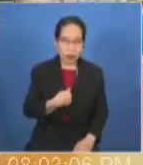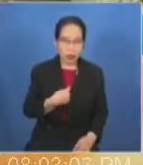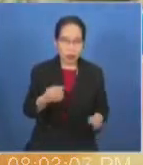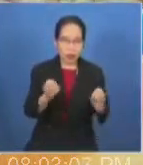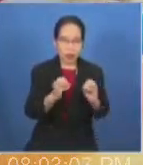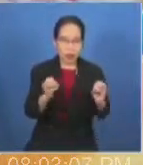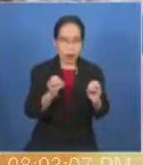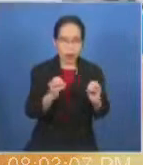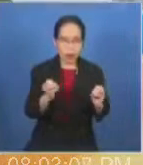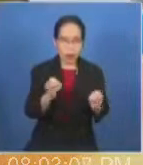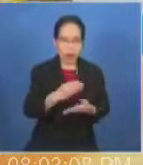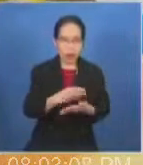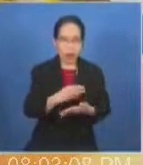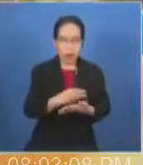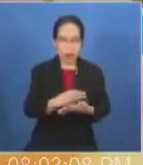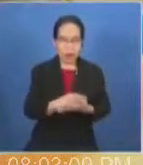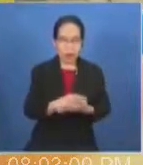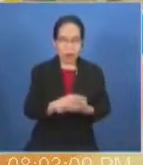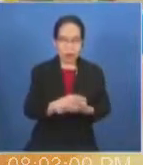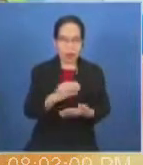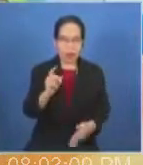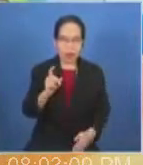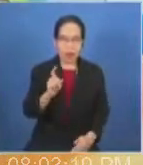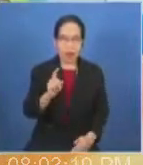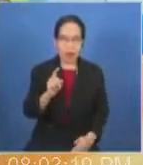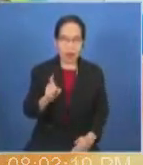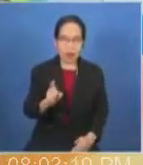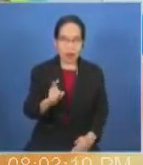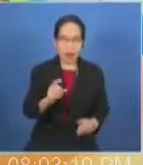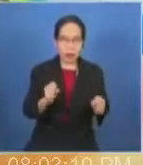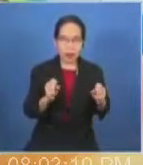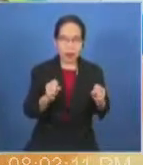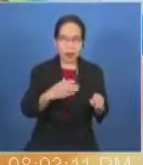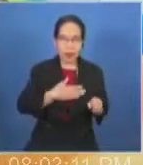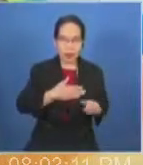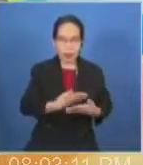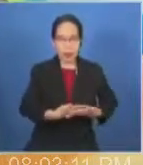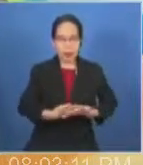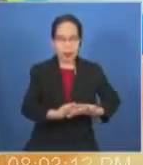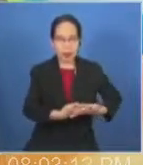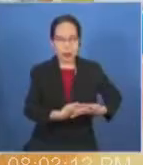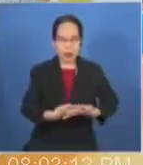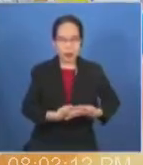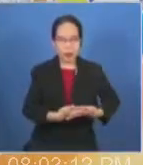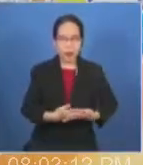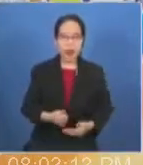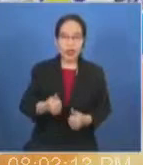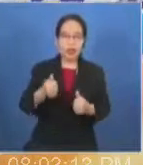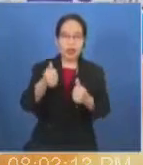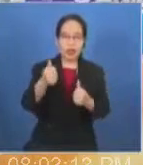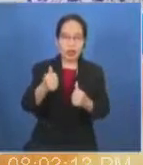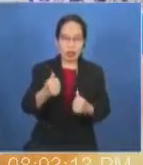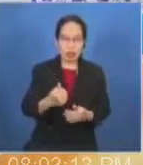I'd like to ask for help because I don't have money. I really need milk for my child. Oh, it's